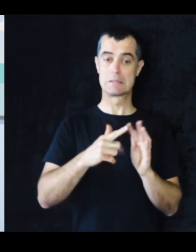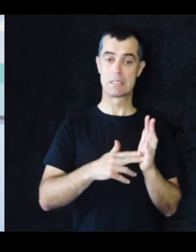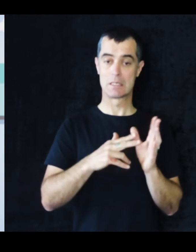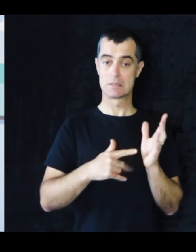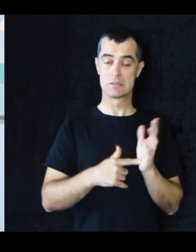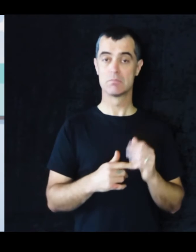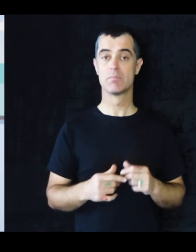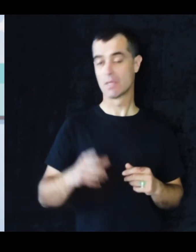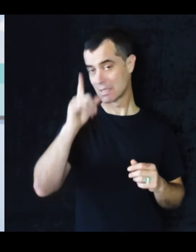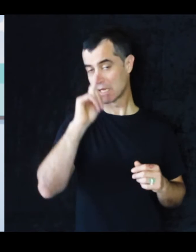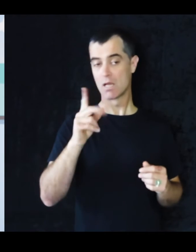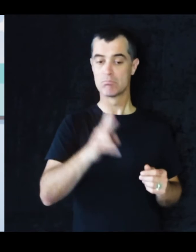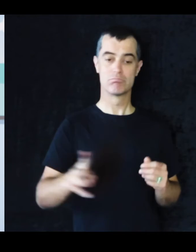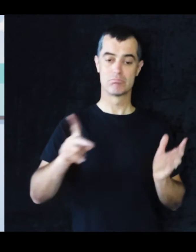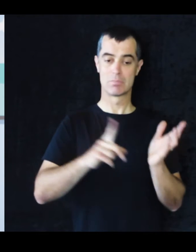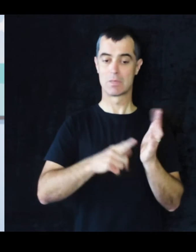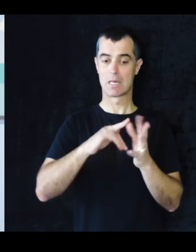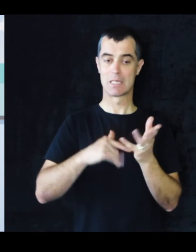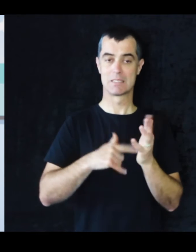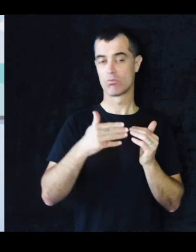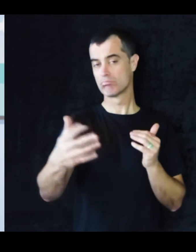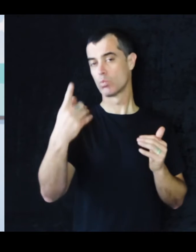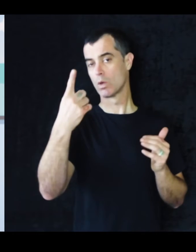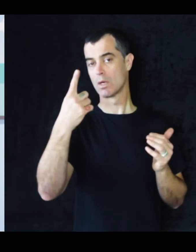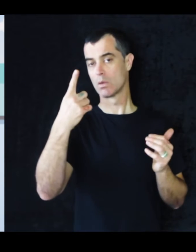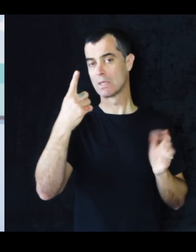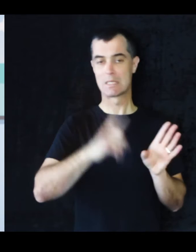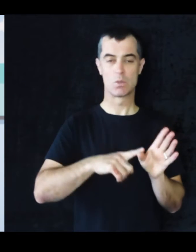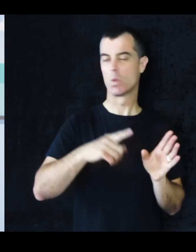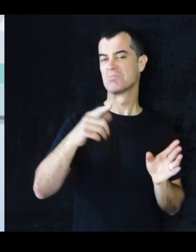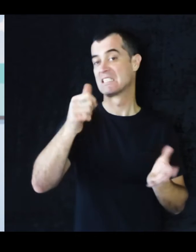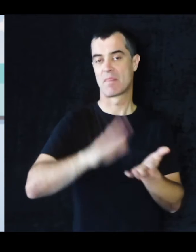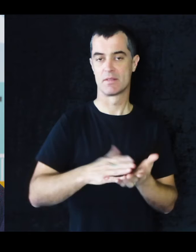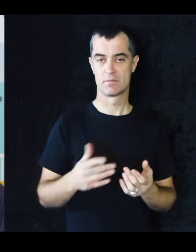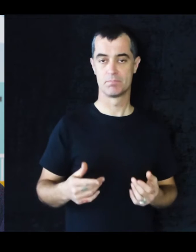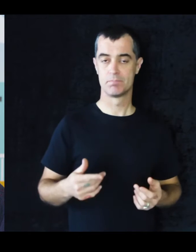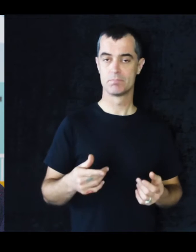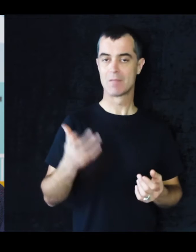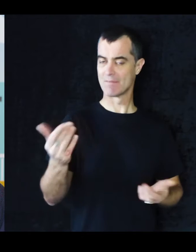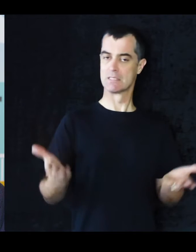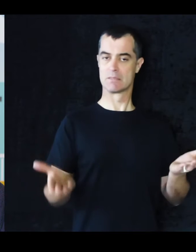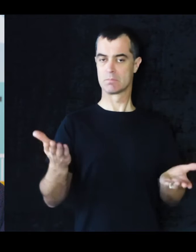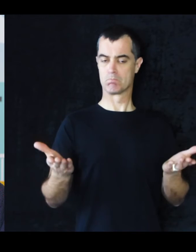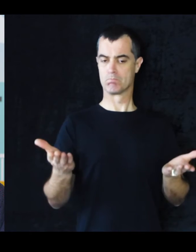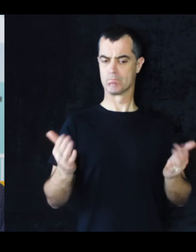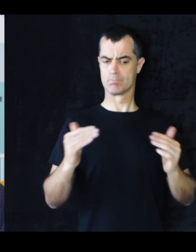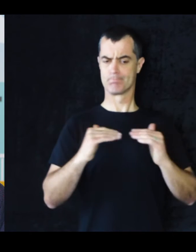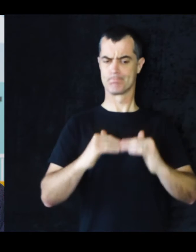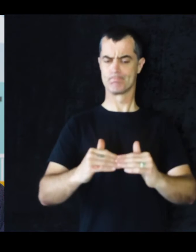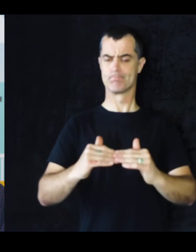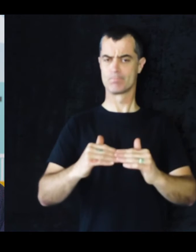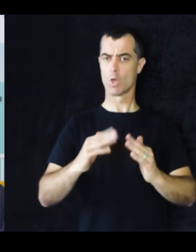a good tenant, and they'll be able to renew your lease for another 12 months or 6 months. Having stability is really,